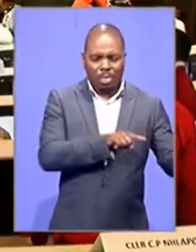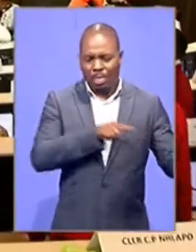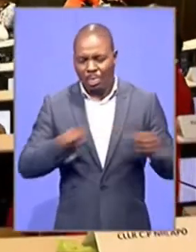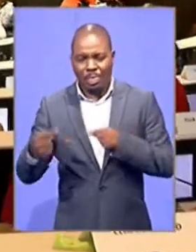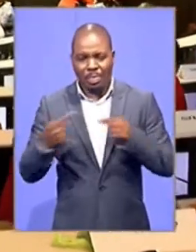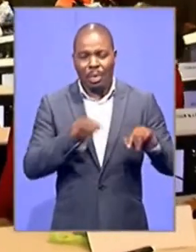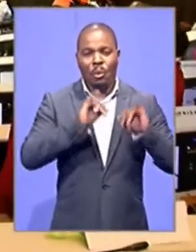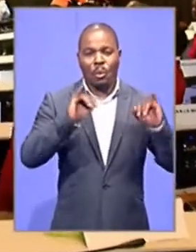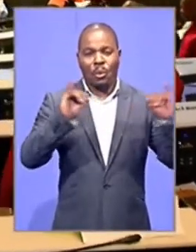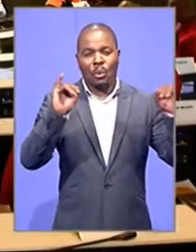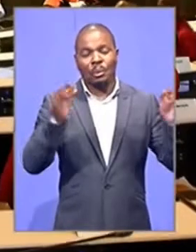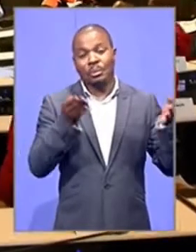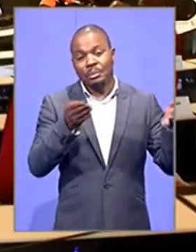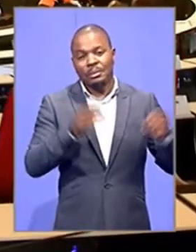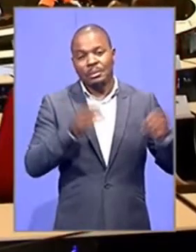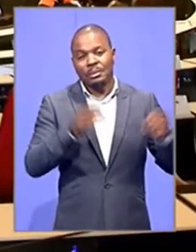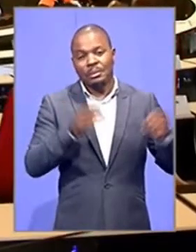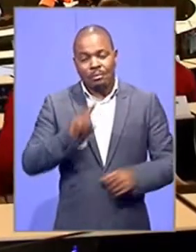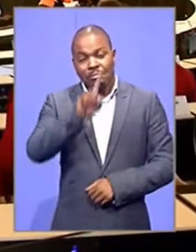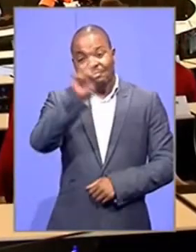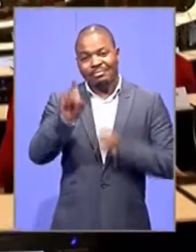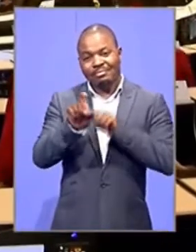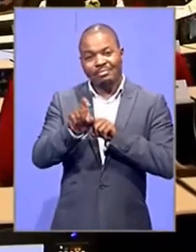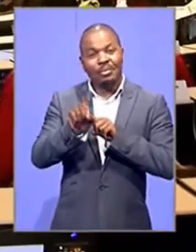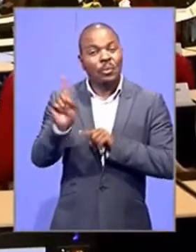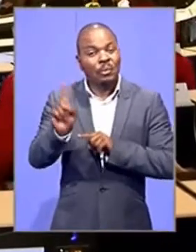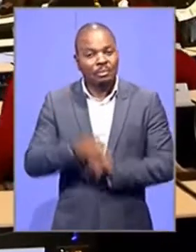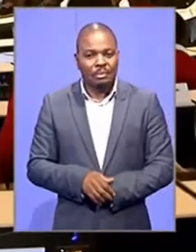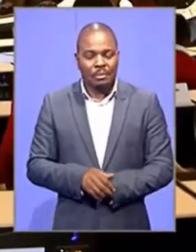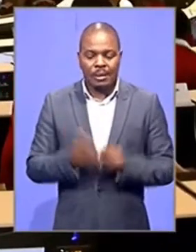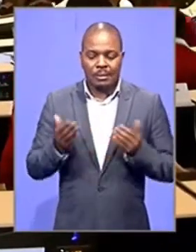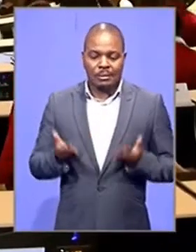e loela potso ke hore na ebe phano